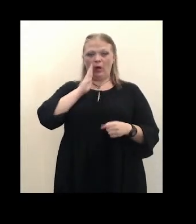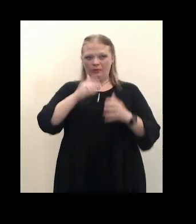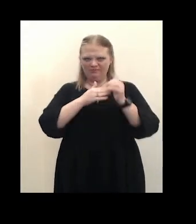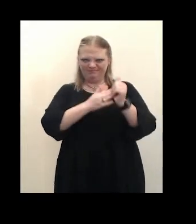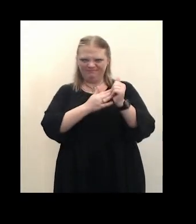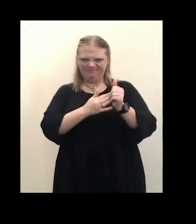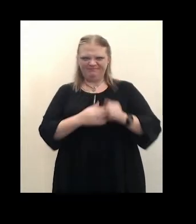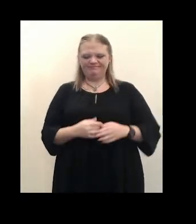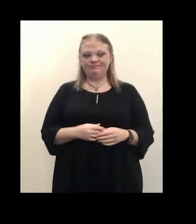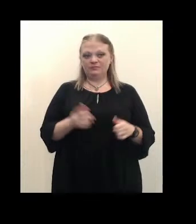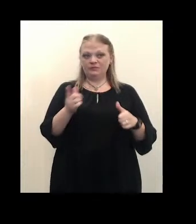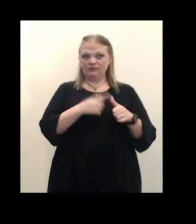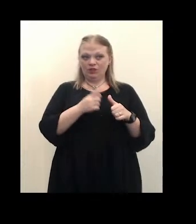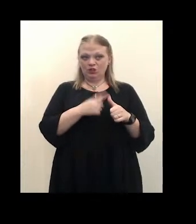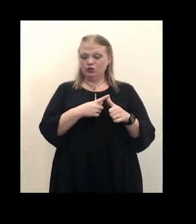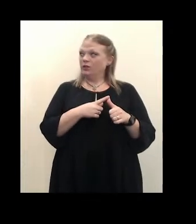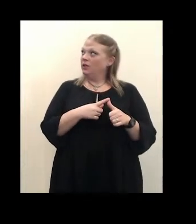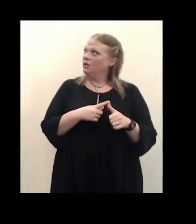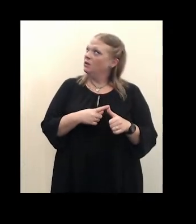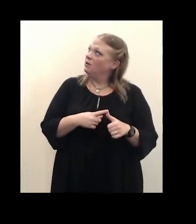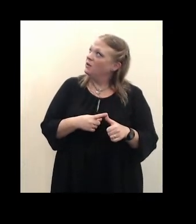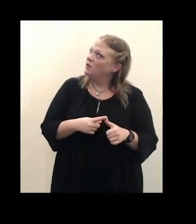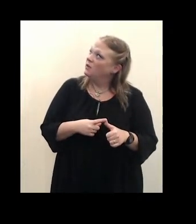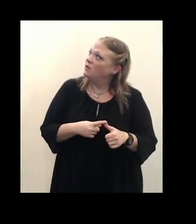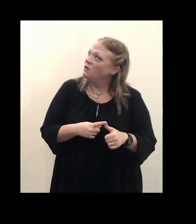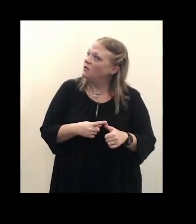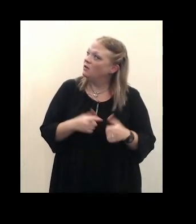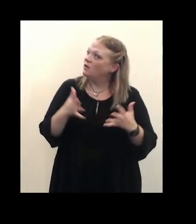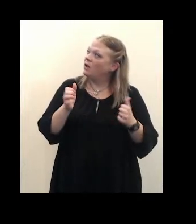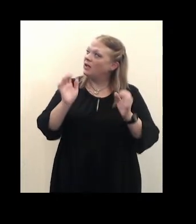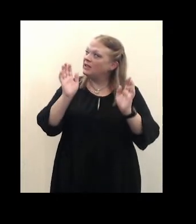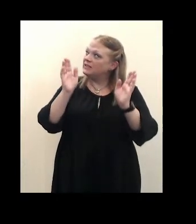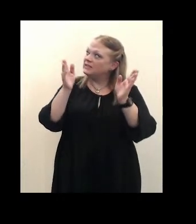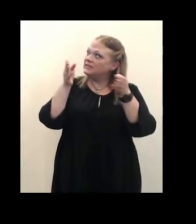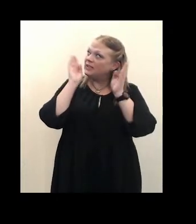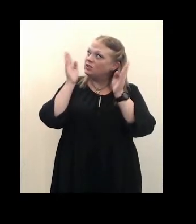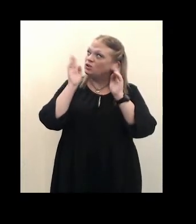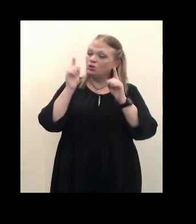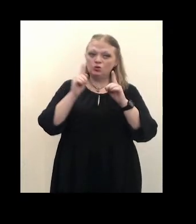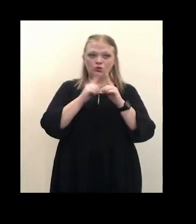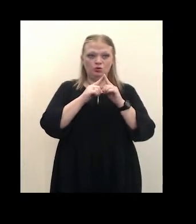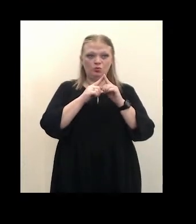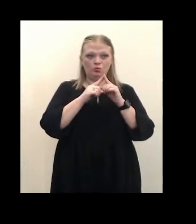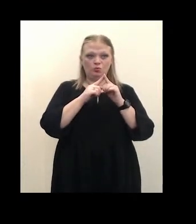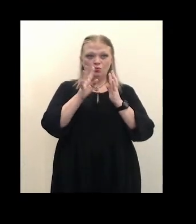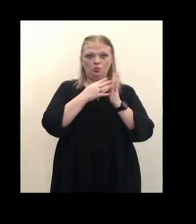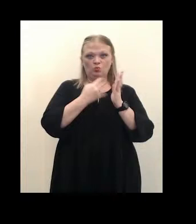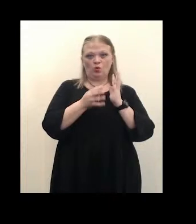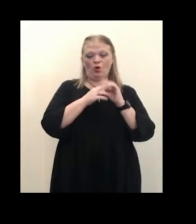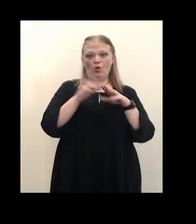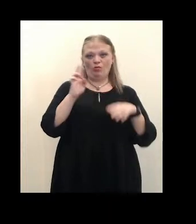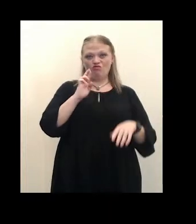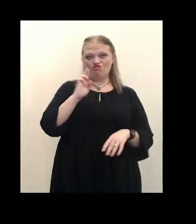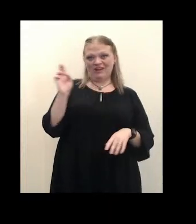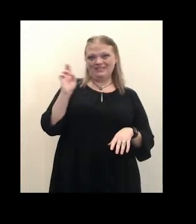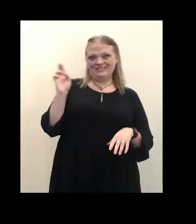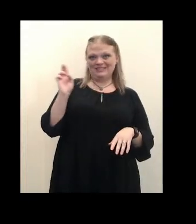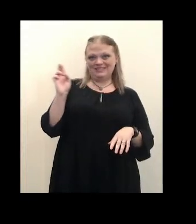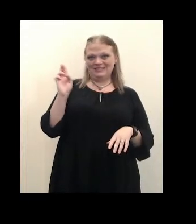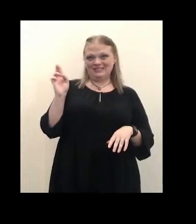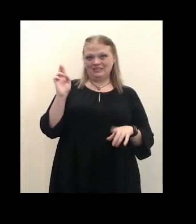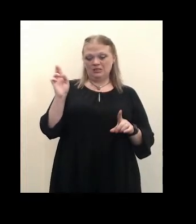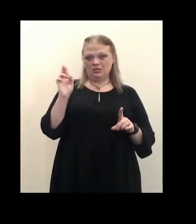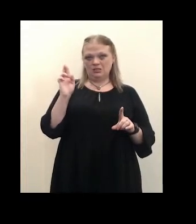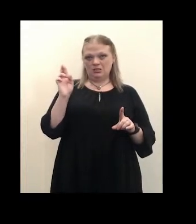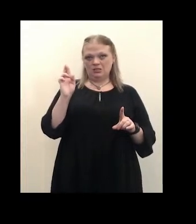So first I'd like to you bring your attention to the graph on the right-hand side, looking at the